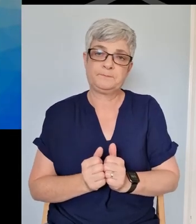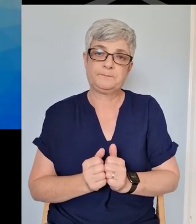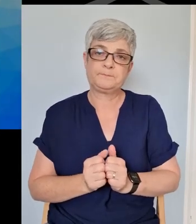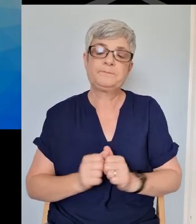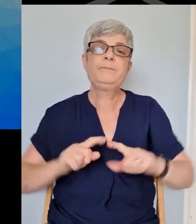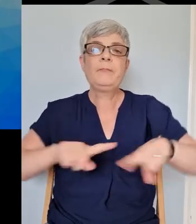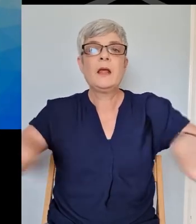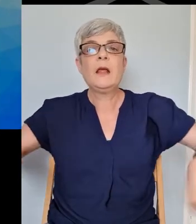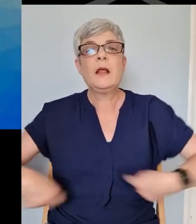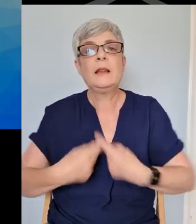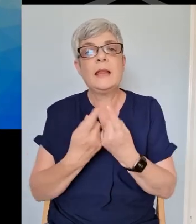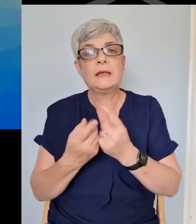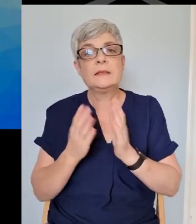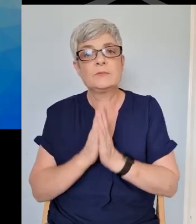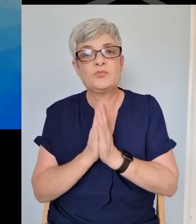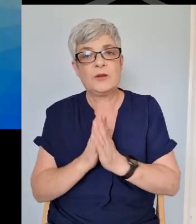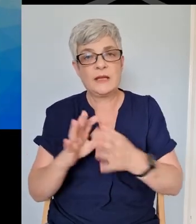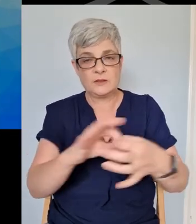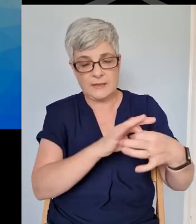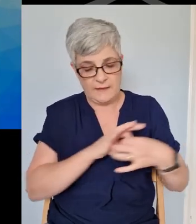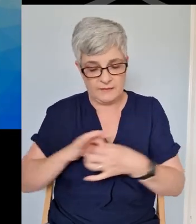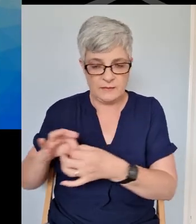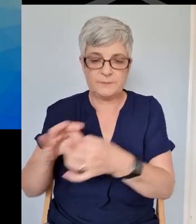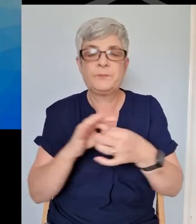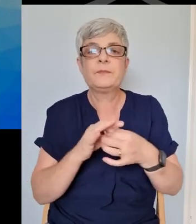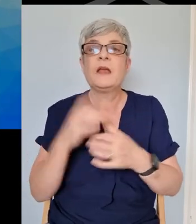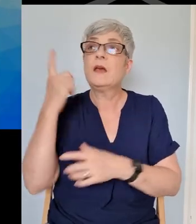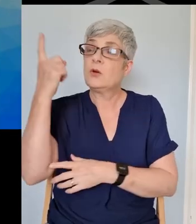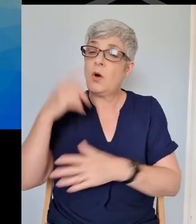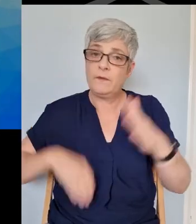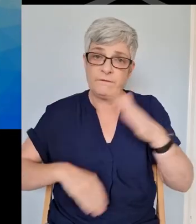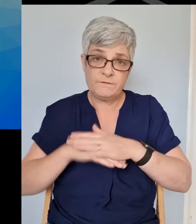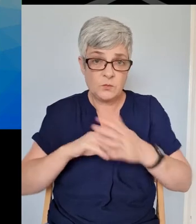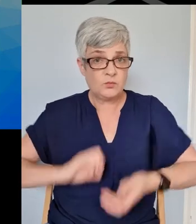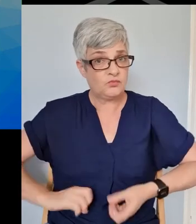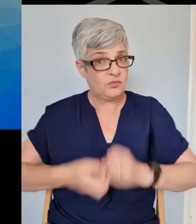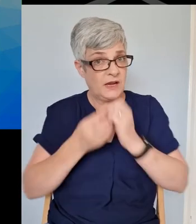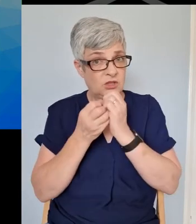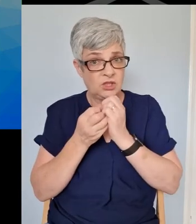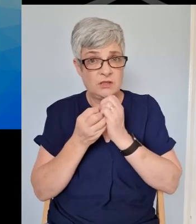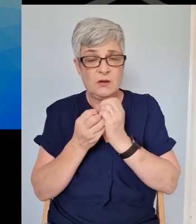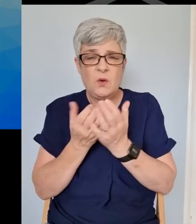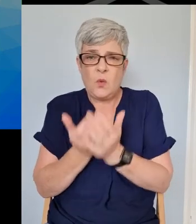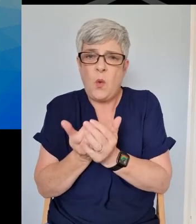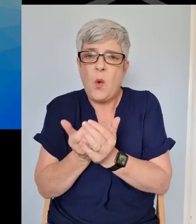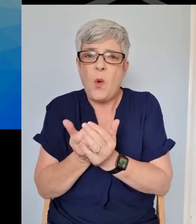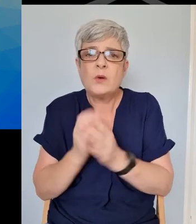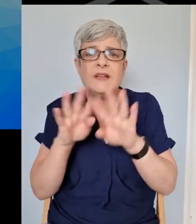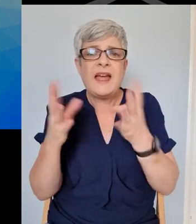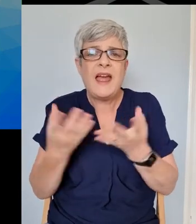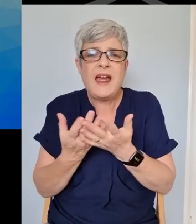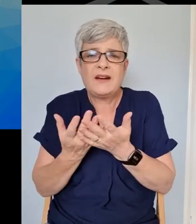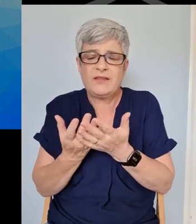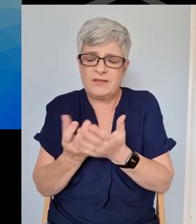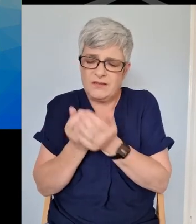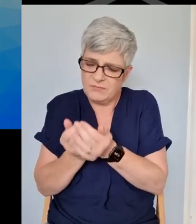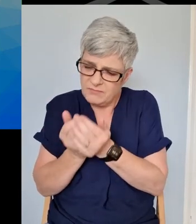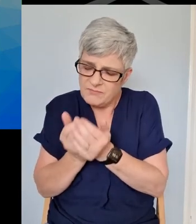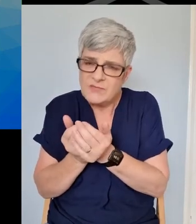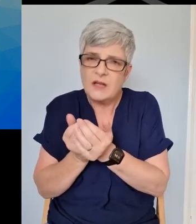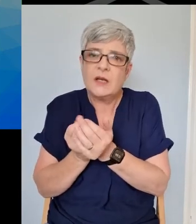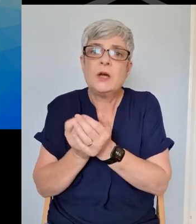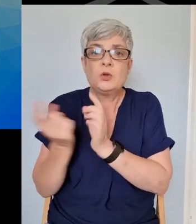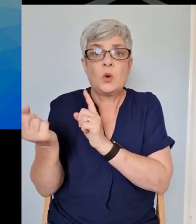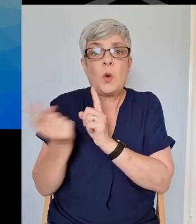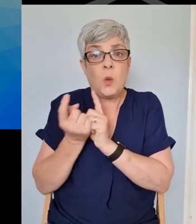Let us pray together. God of all creation, you hold the depths of the earth in your hands. You are closer to us than the